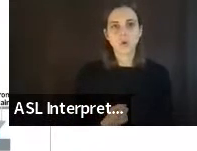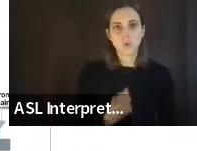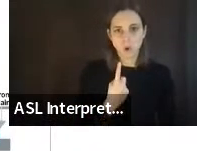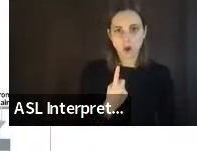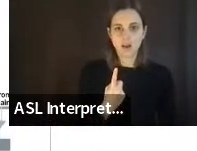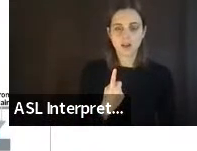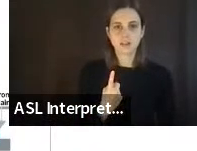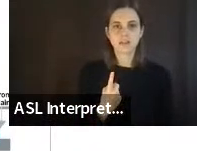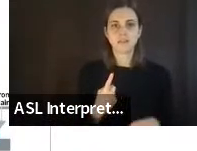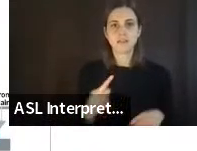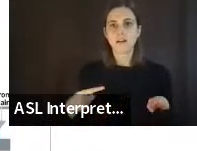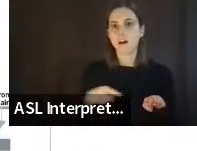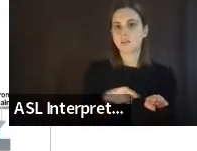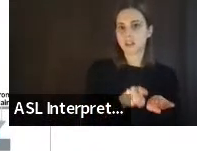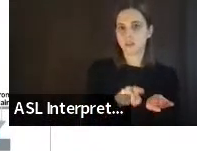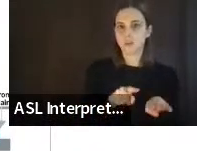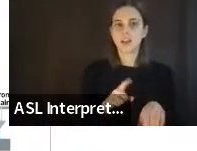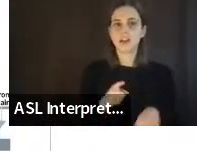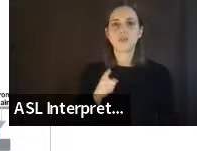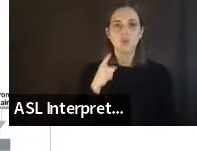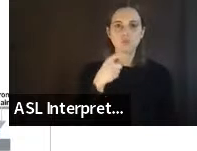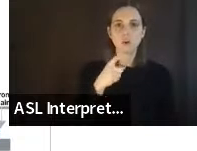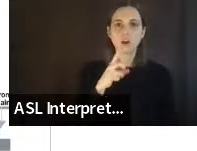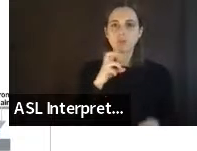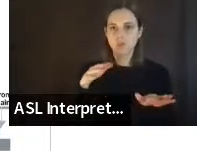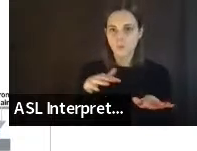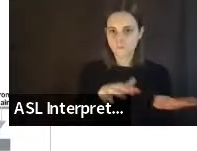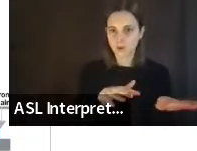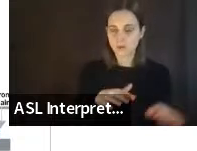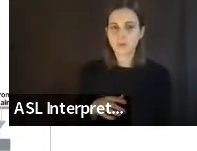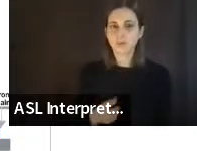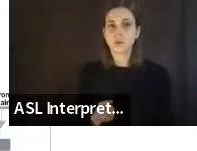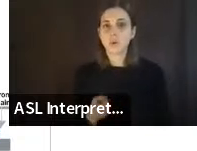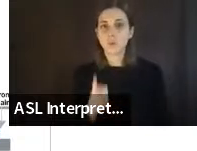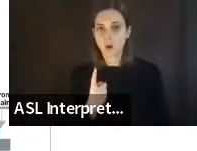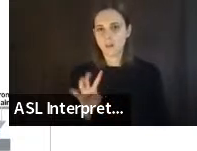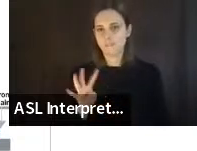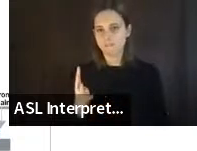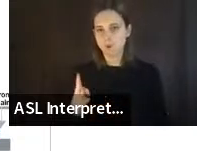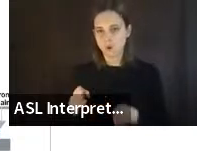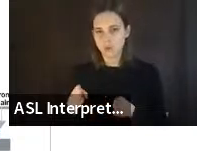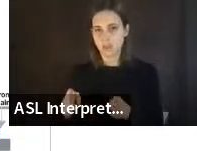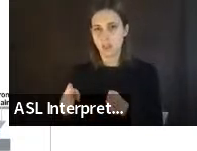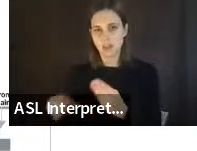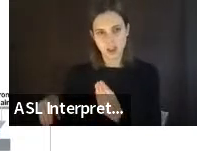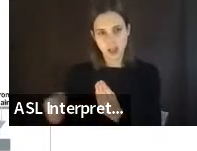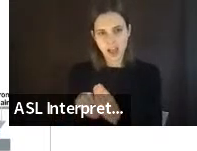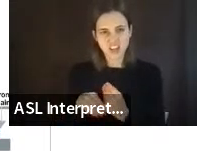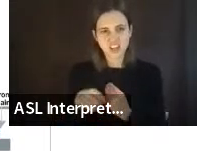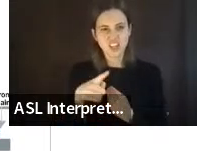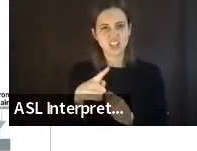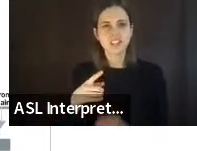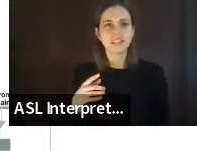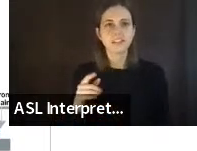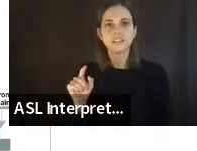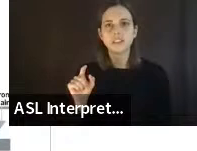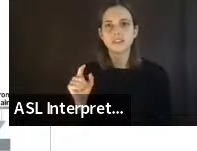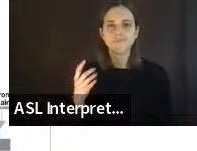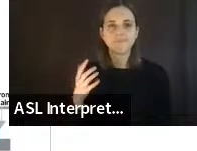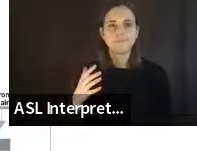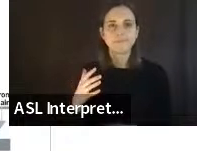river, there is an additional auxiliary lane. The 4th lane is kind of added there in the turquoise. You then see up